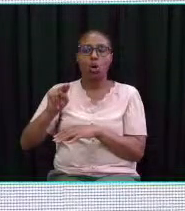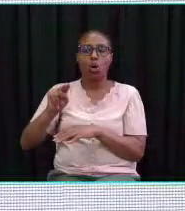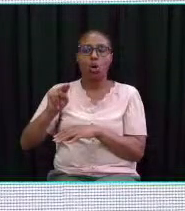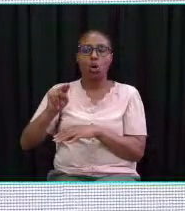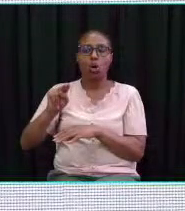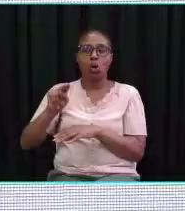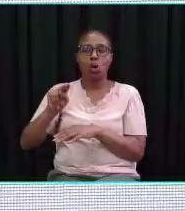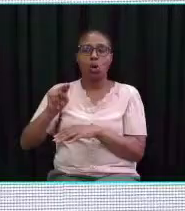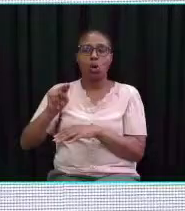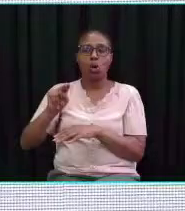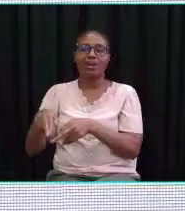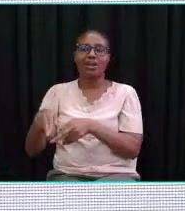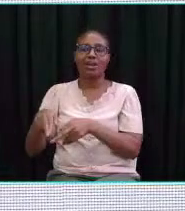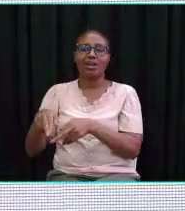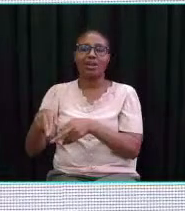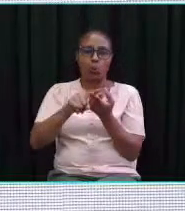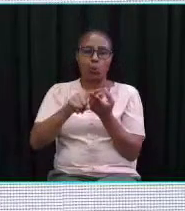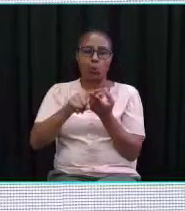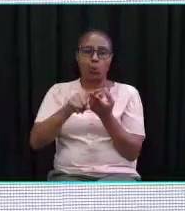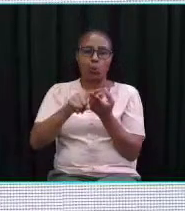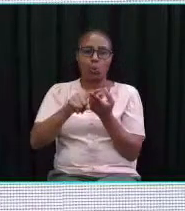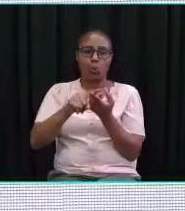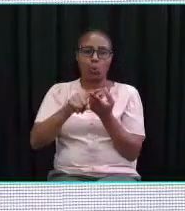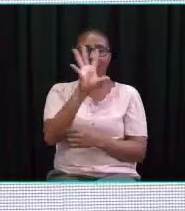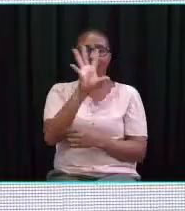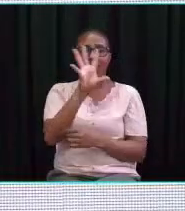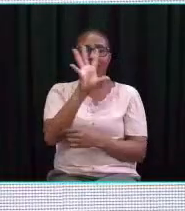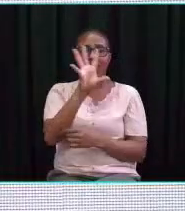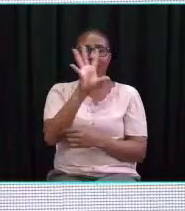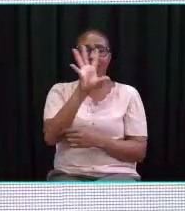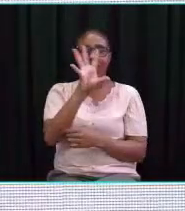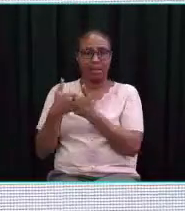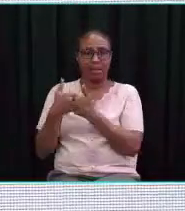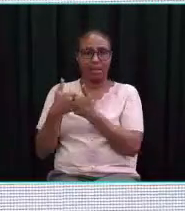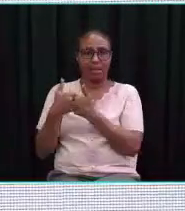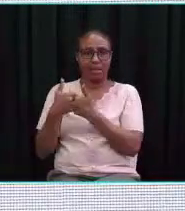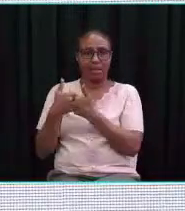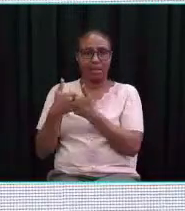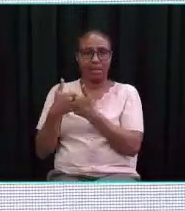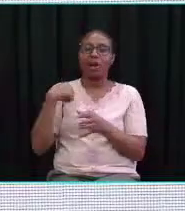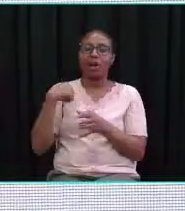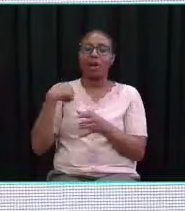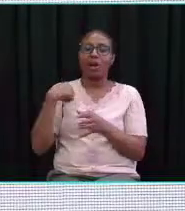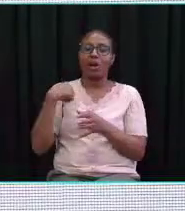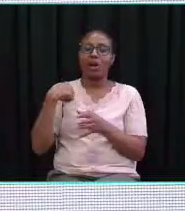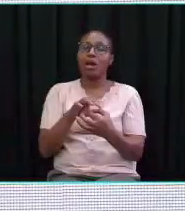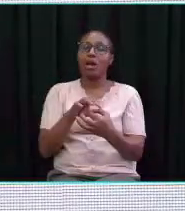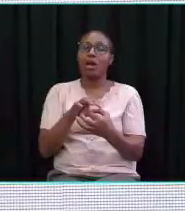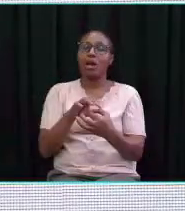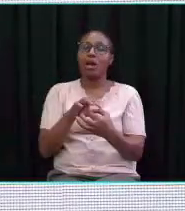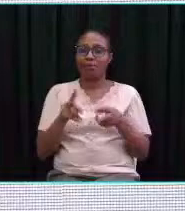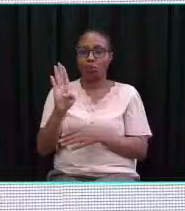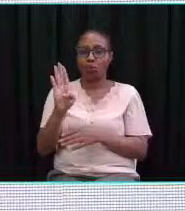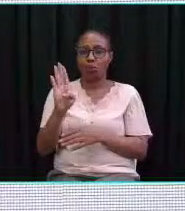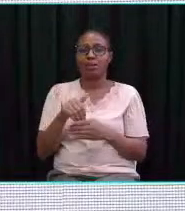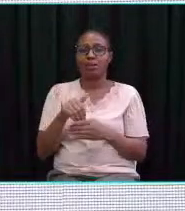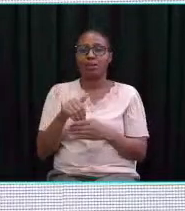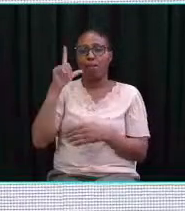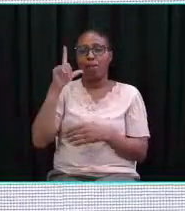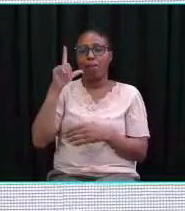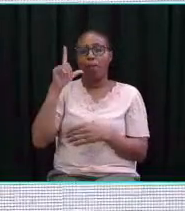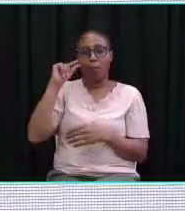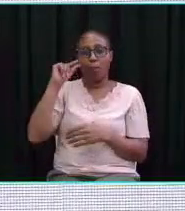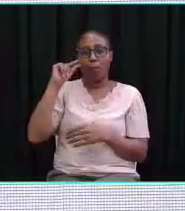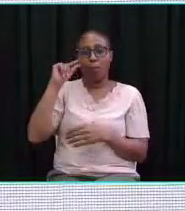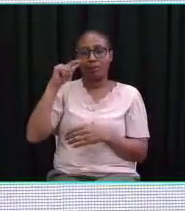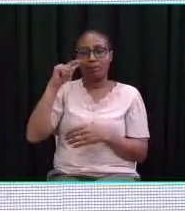region, time has been a bottleneck to increase, and as for unlock real value for the blue economy that emanates from the port of Mombasa, there is actually